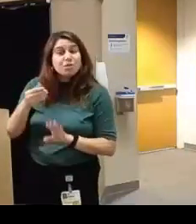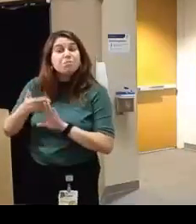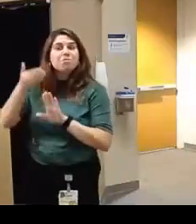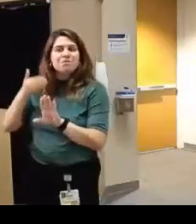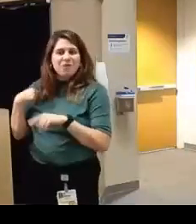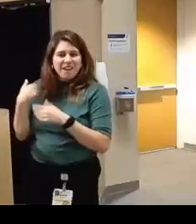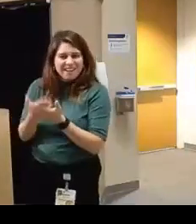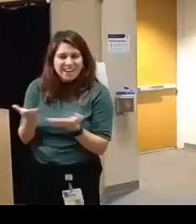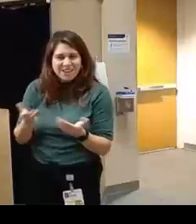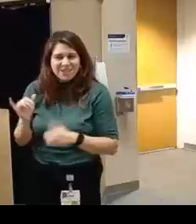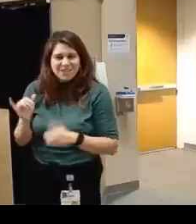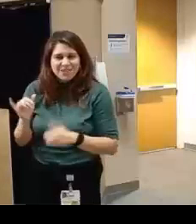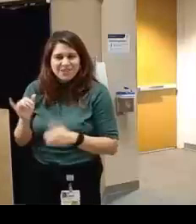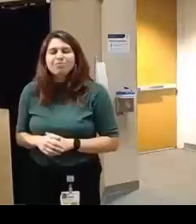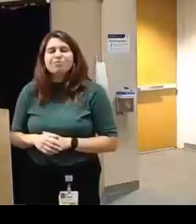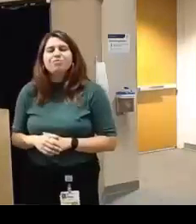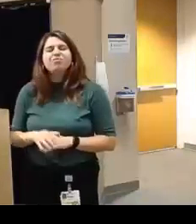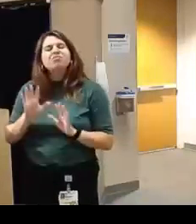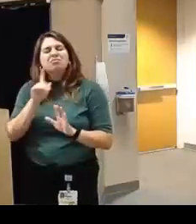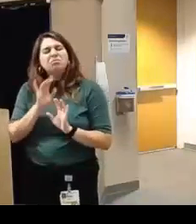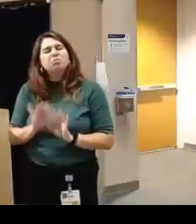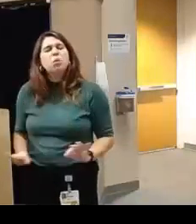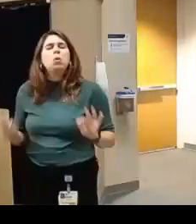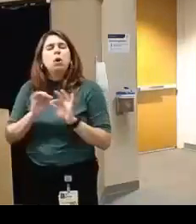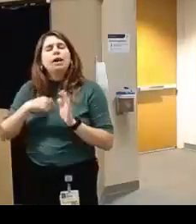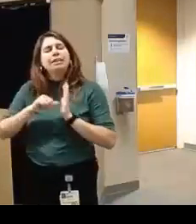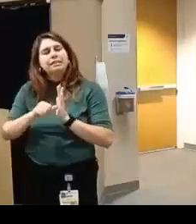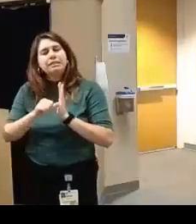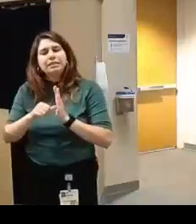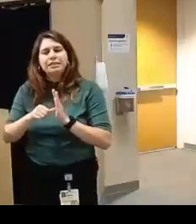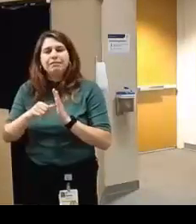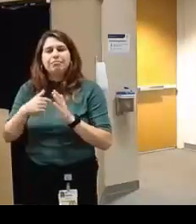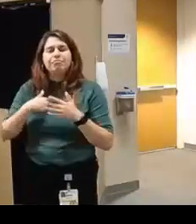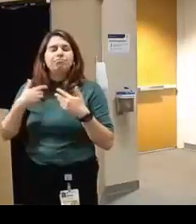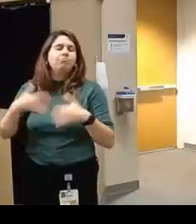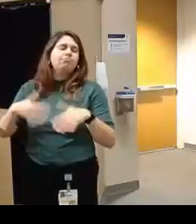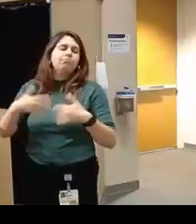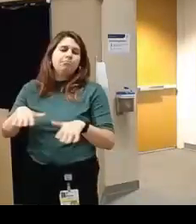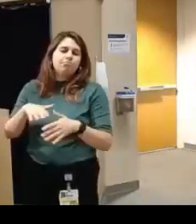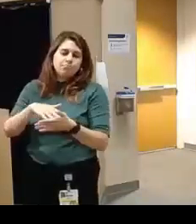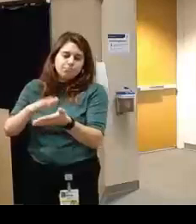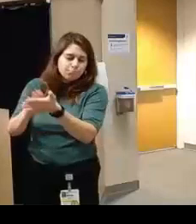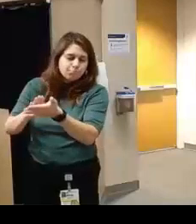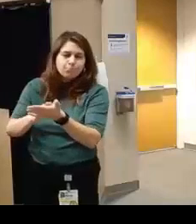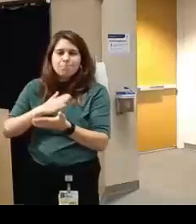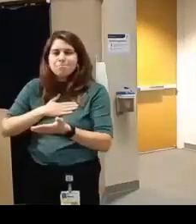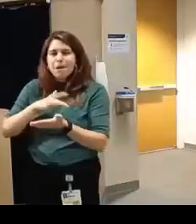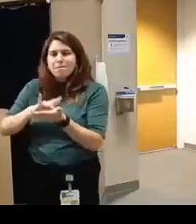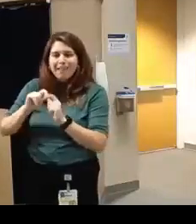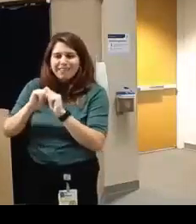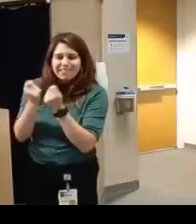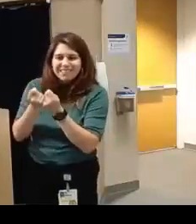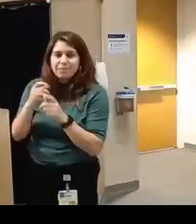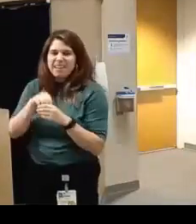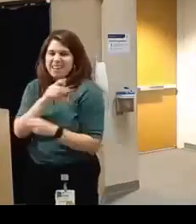as well. And I really want to make sure that I have a huge shout out to my medical team, primarily on